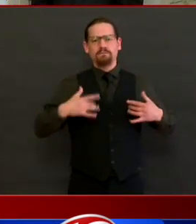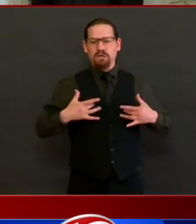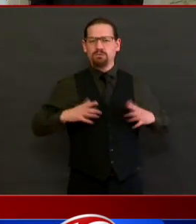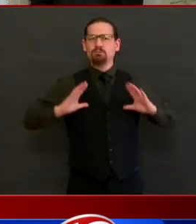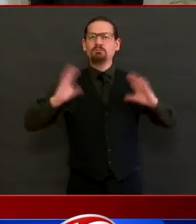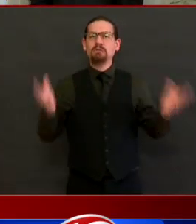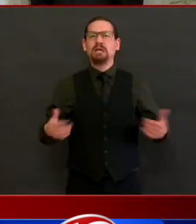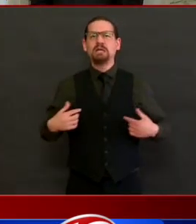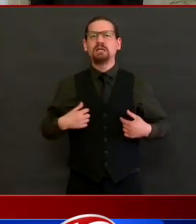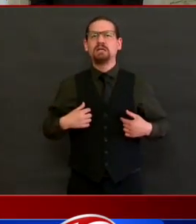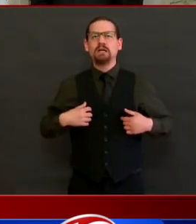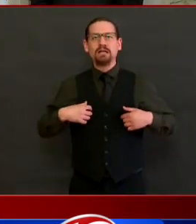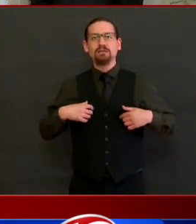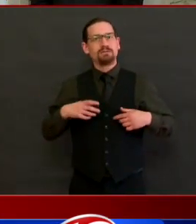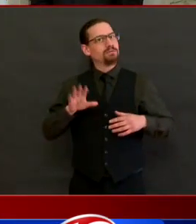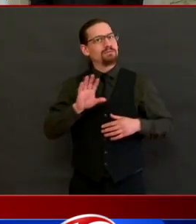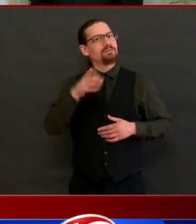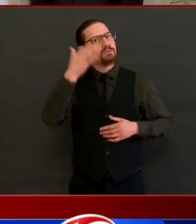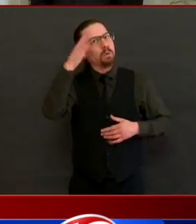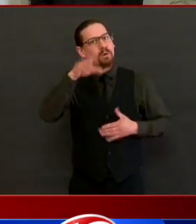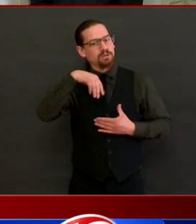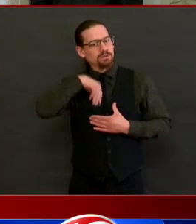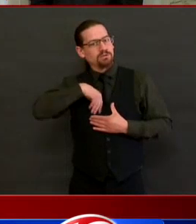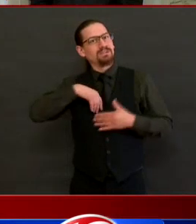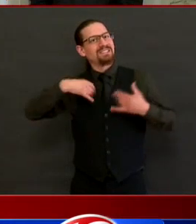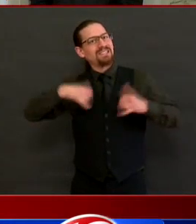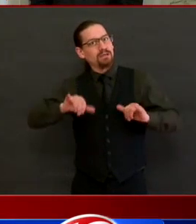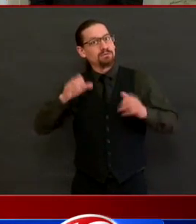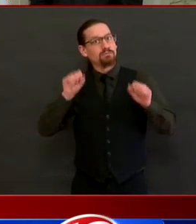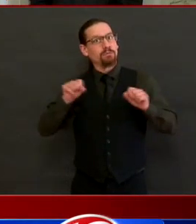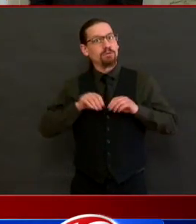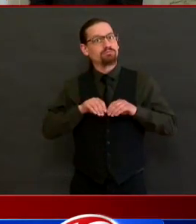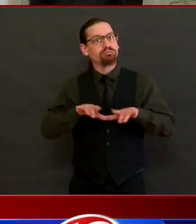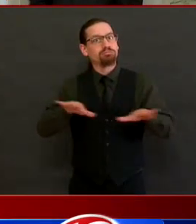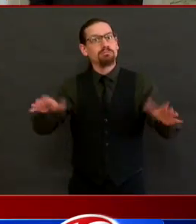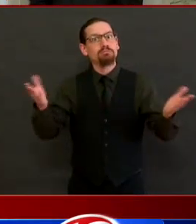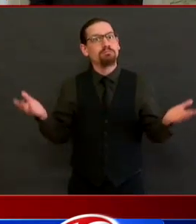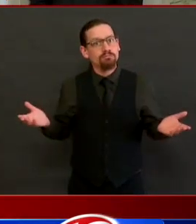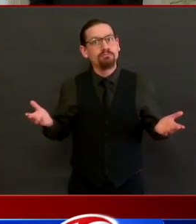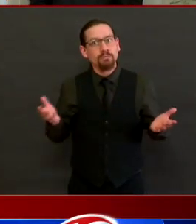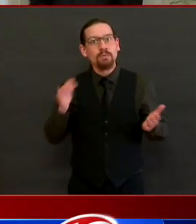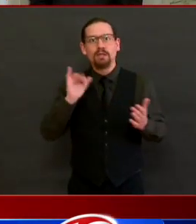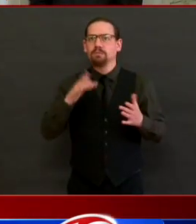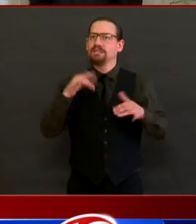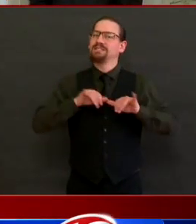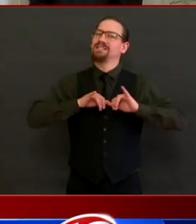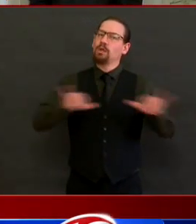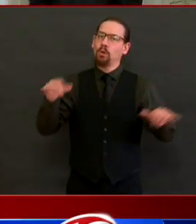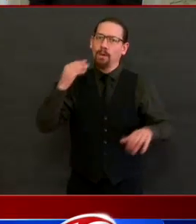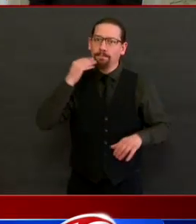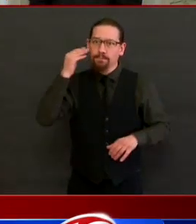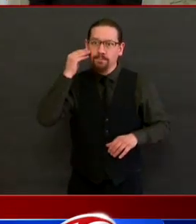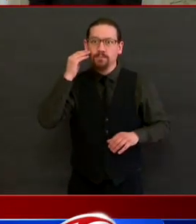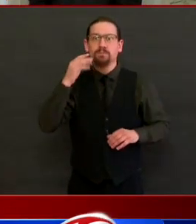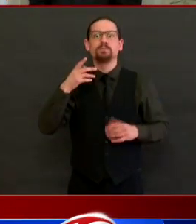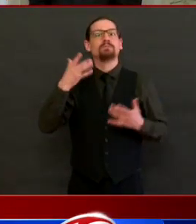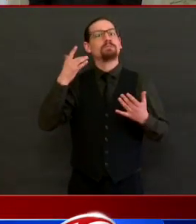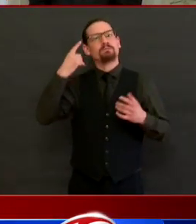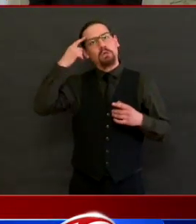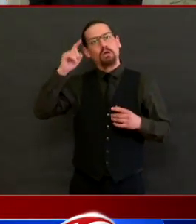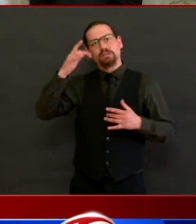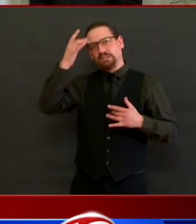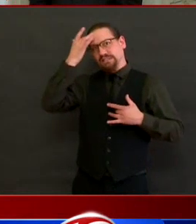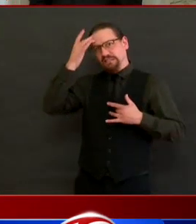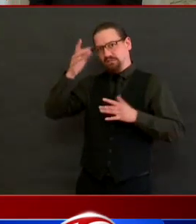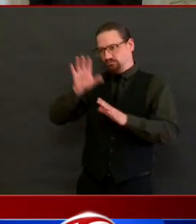Stay-at-home order is in place specifically to address that, absolutely for people who are ill, but even if you're not, you